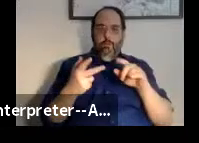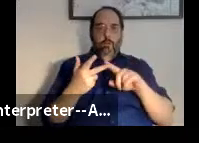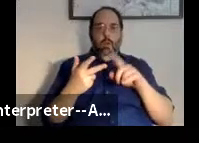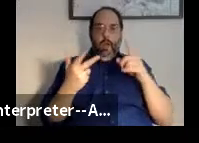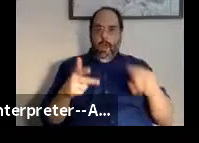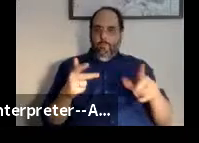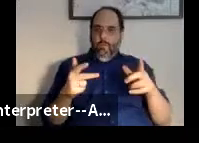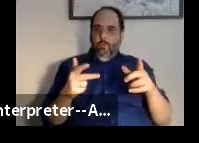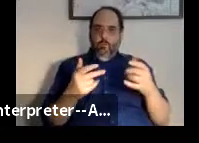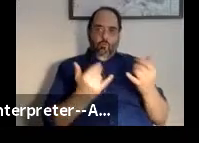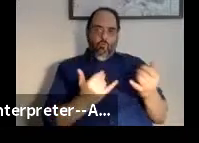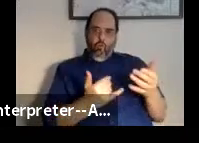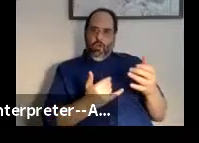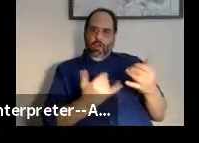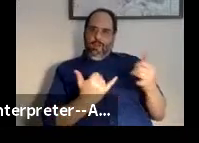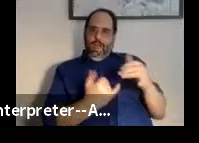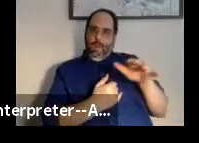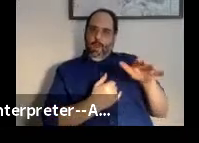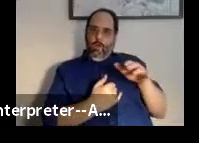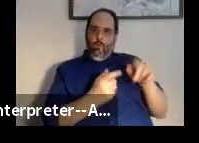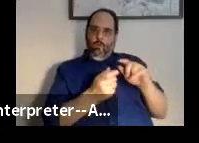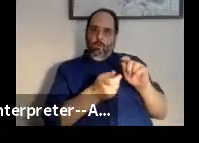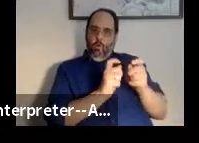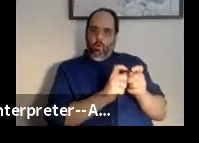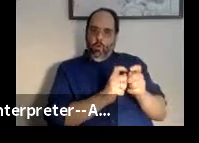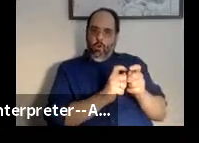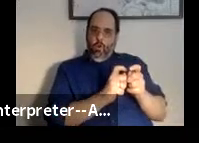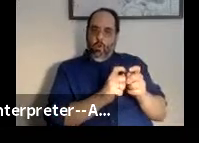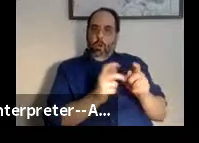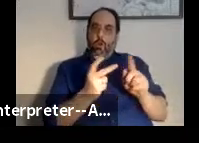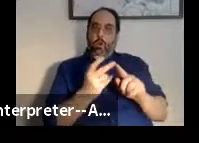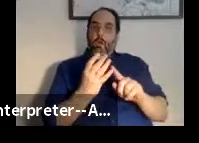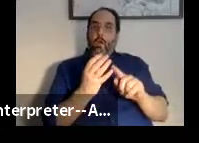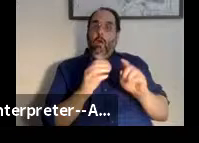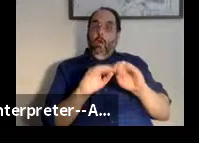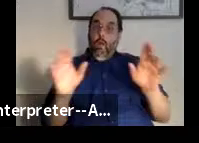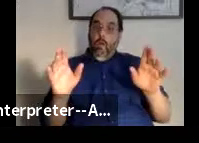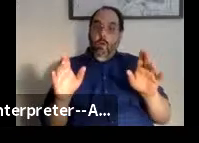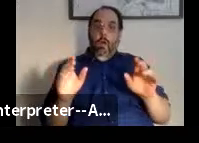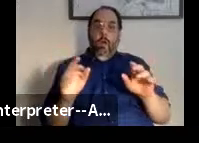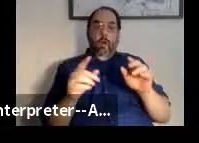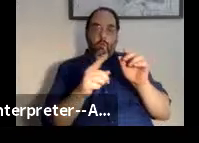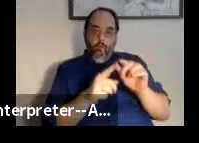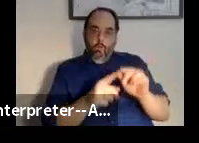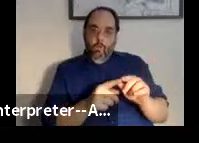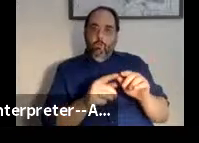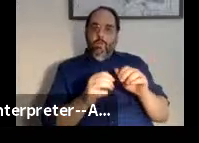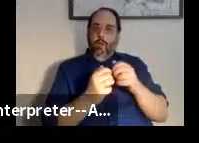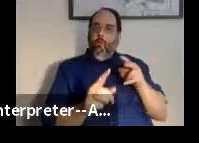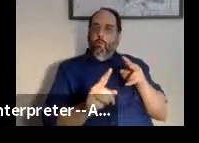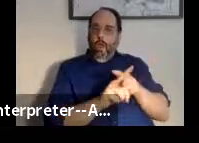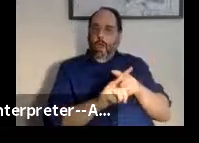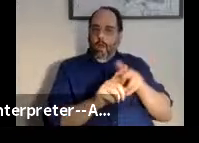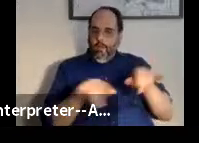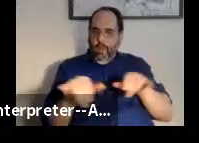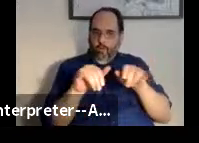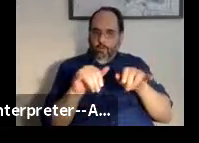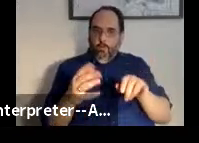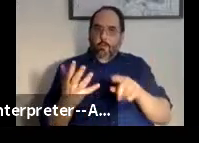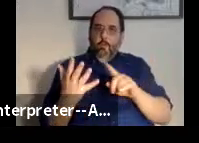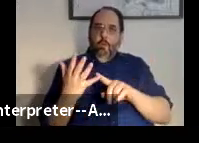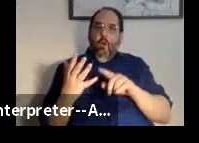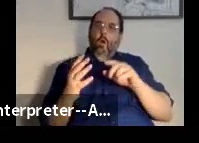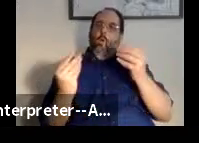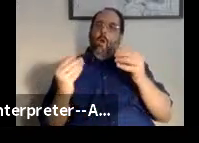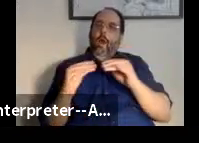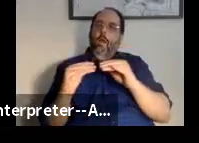to existing play areas when you alter, clarifying the terms and application of the standards. We're going to talk about ground